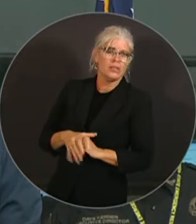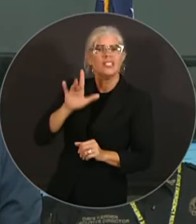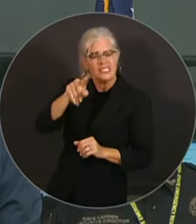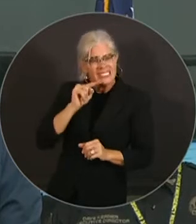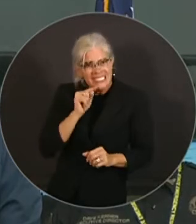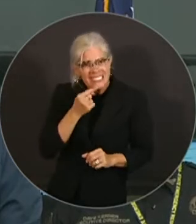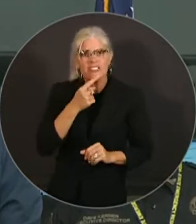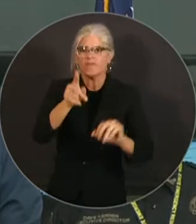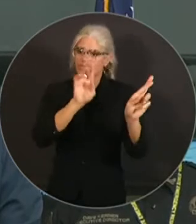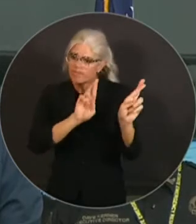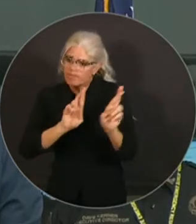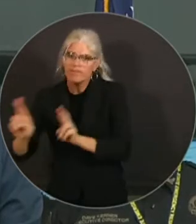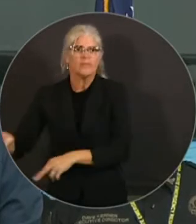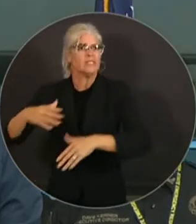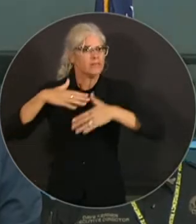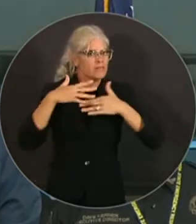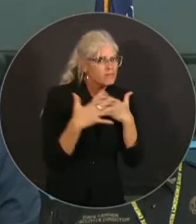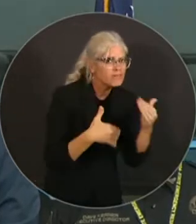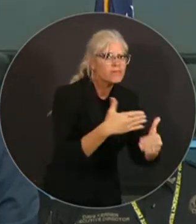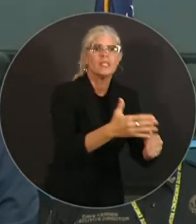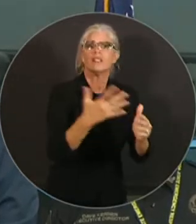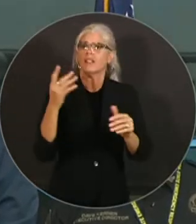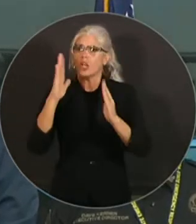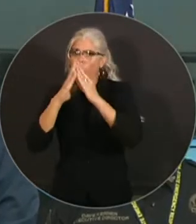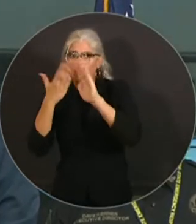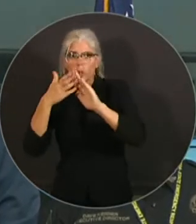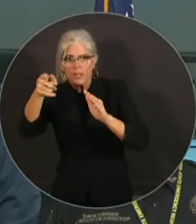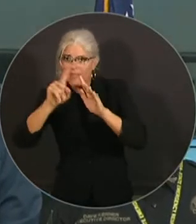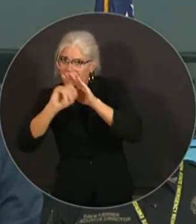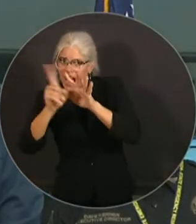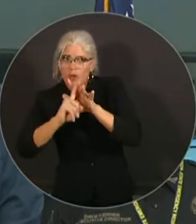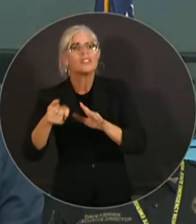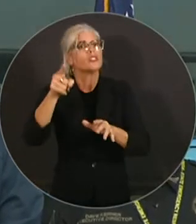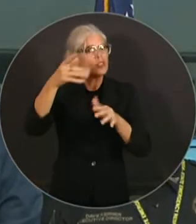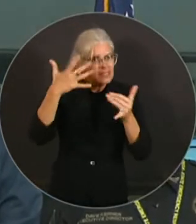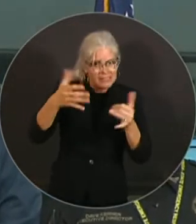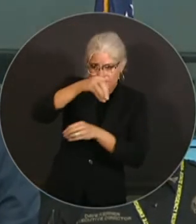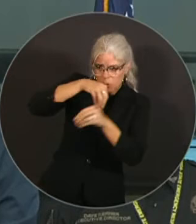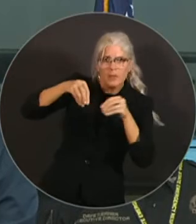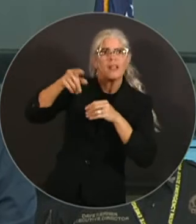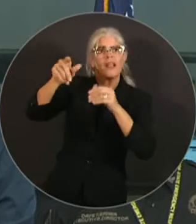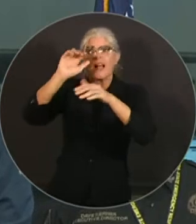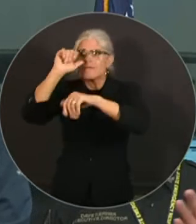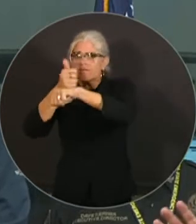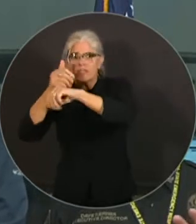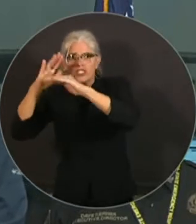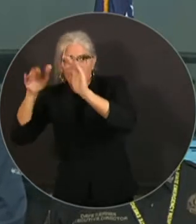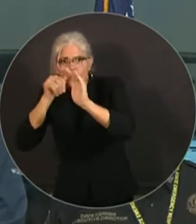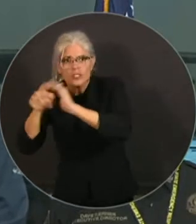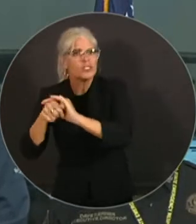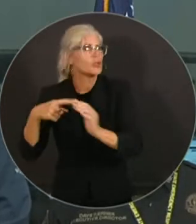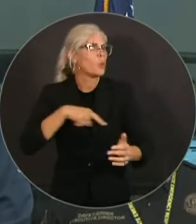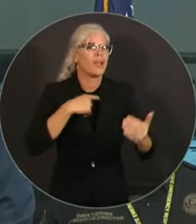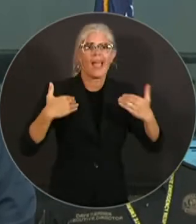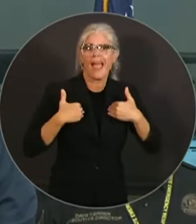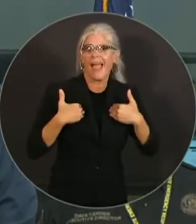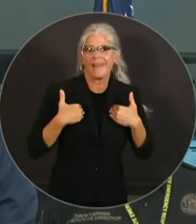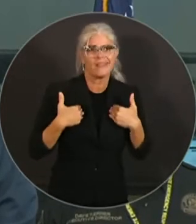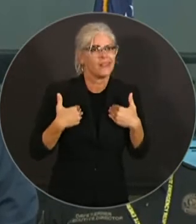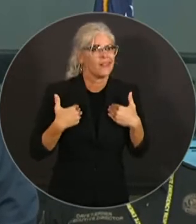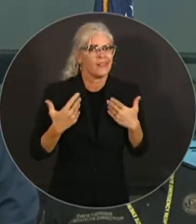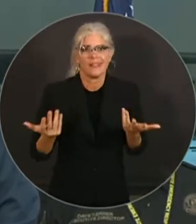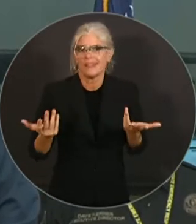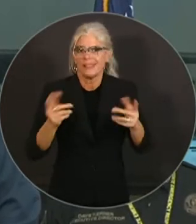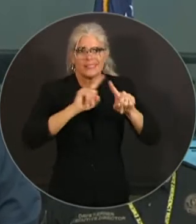local communities that have done the evacuation orders, they're mobilizing their shelters. We've got the hotels, we've got the flow on the interstate, and we're